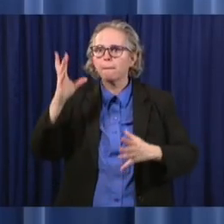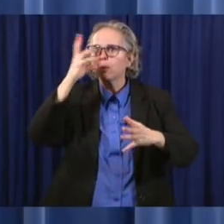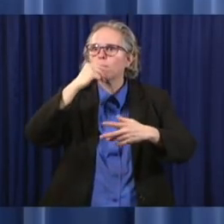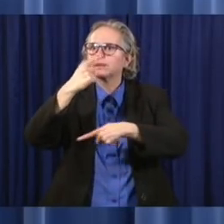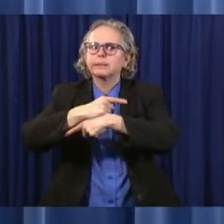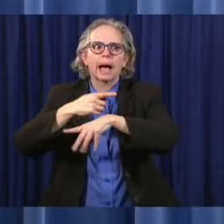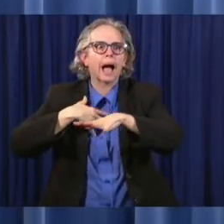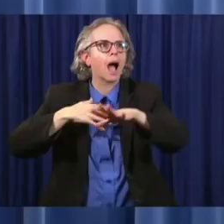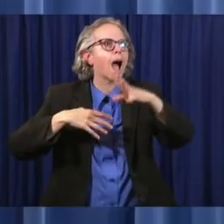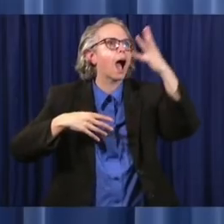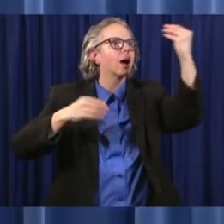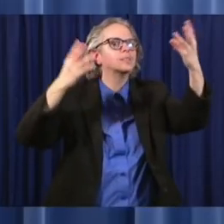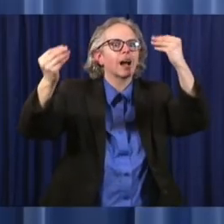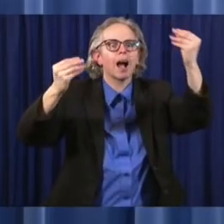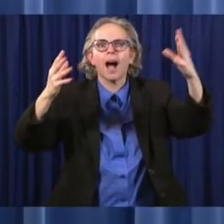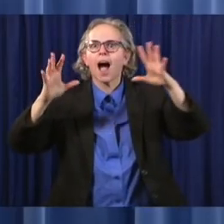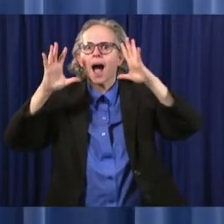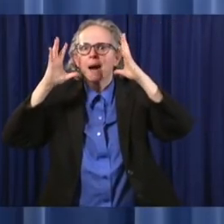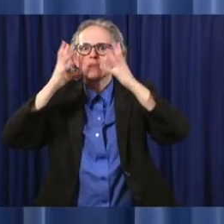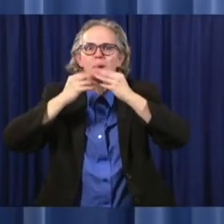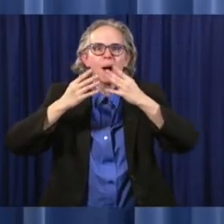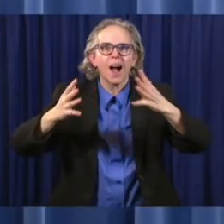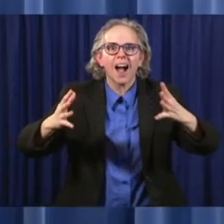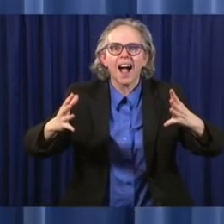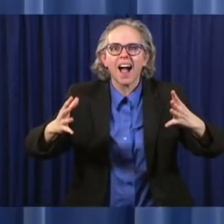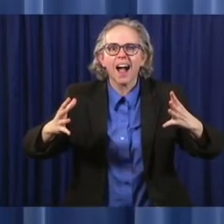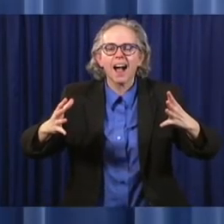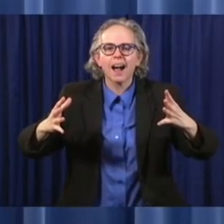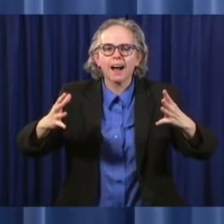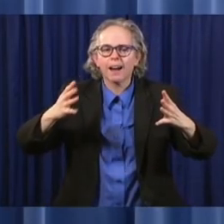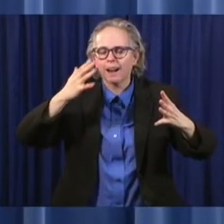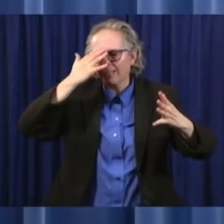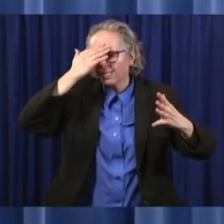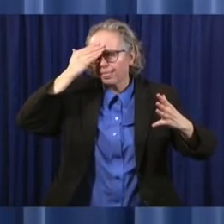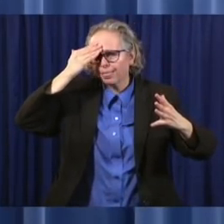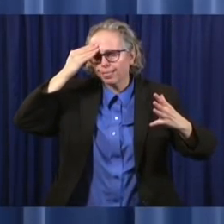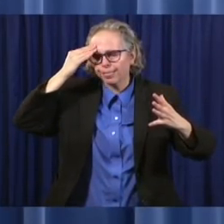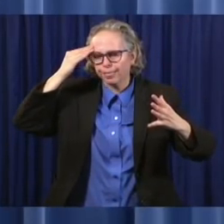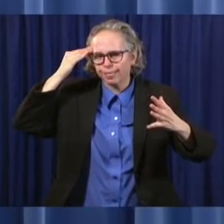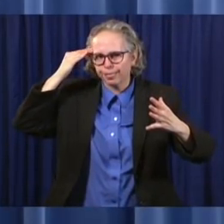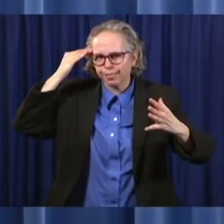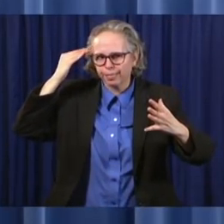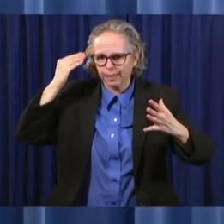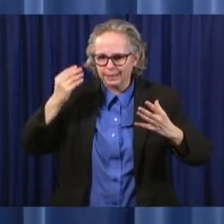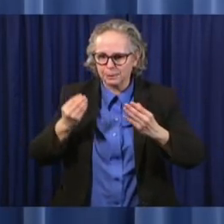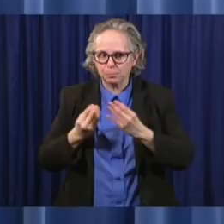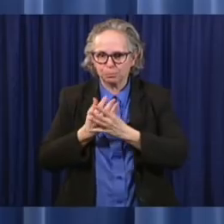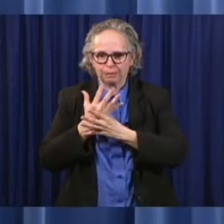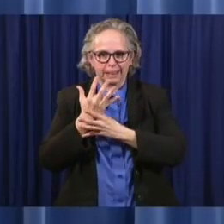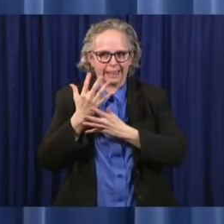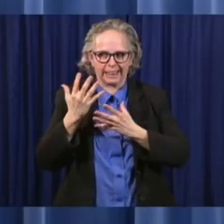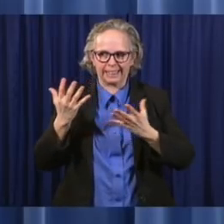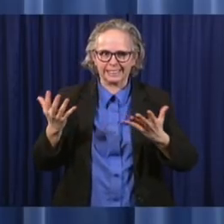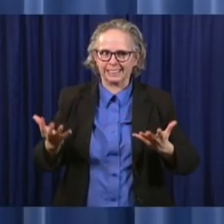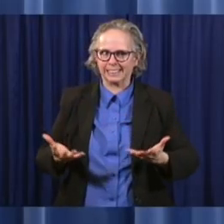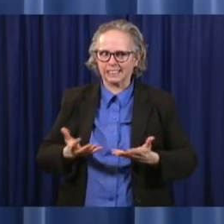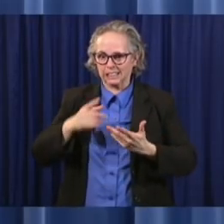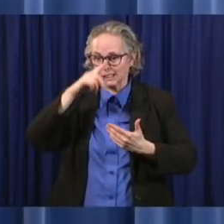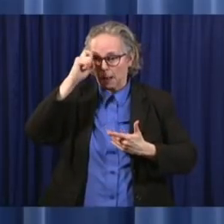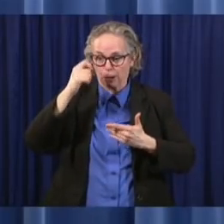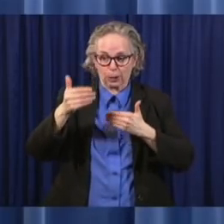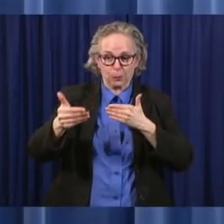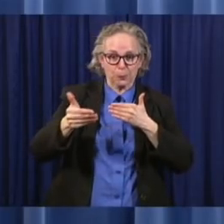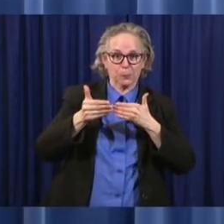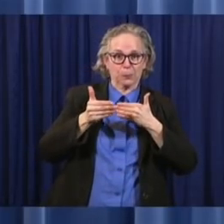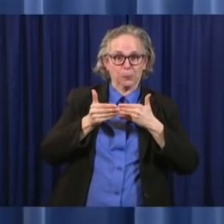in southwest Ohio and central Ohio. Spring is coming. Spring's here. Summer's coming. And things